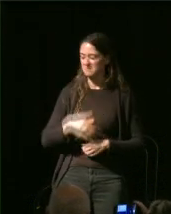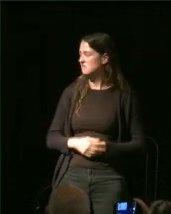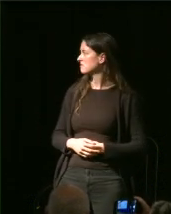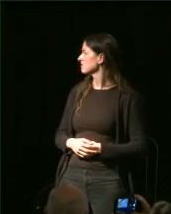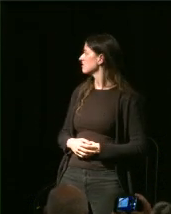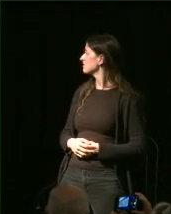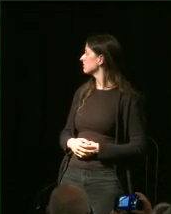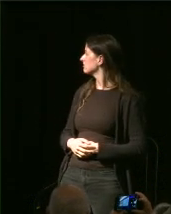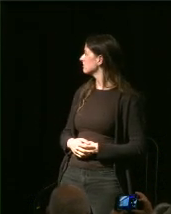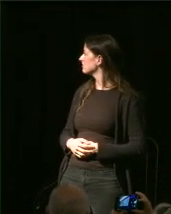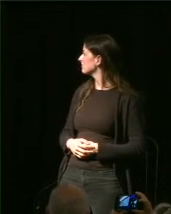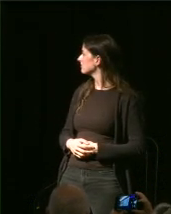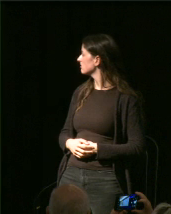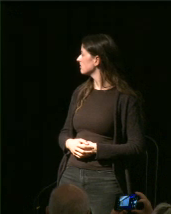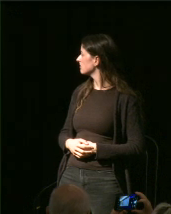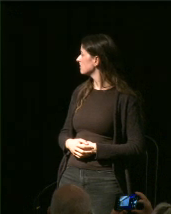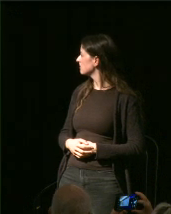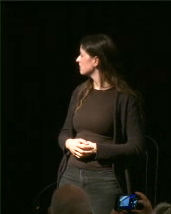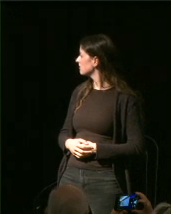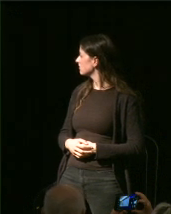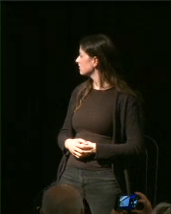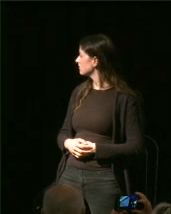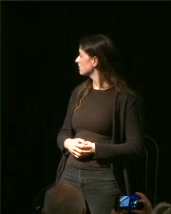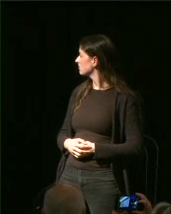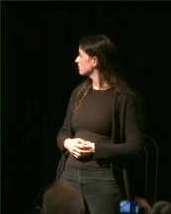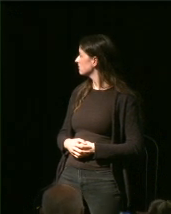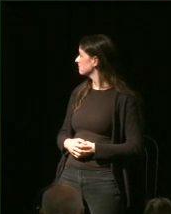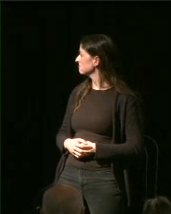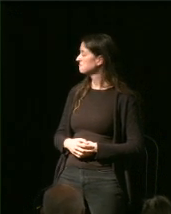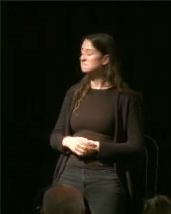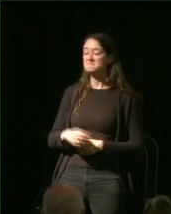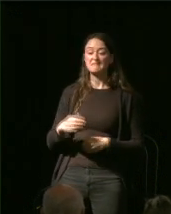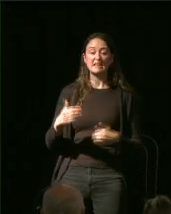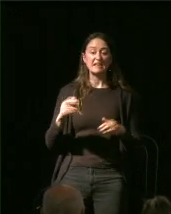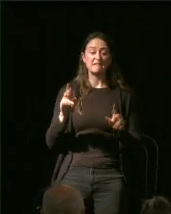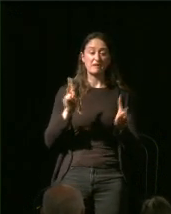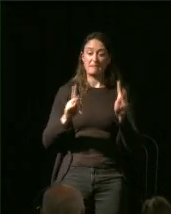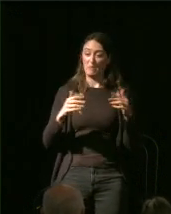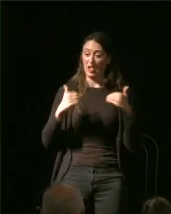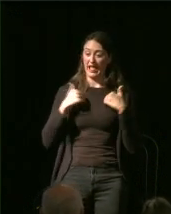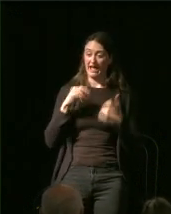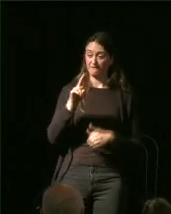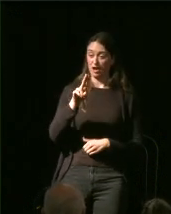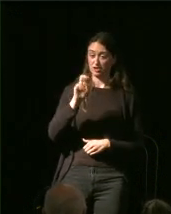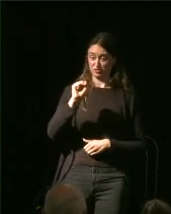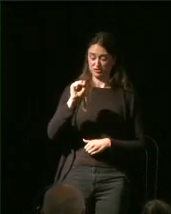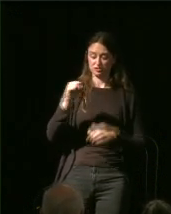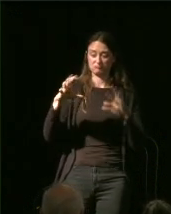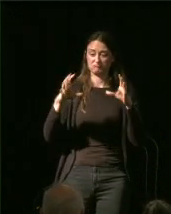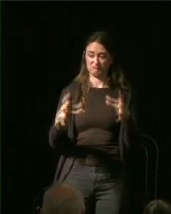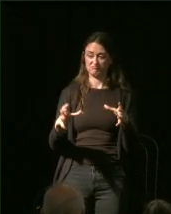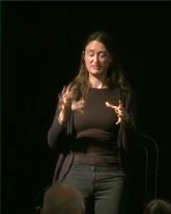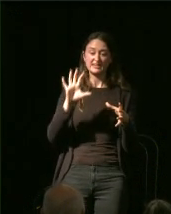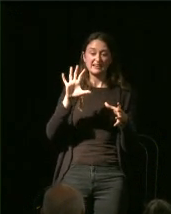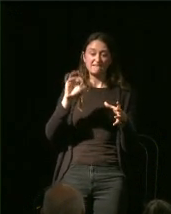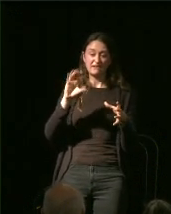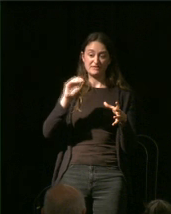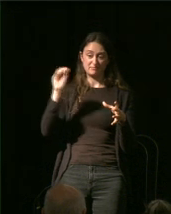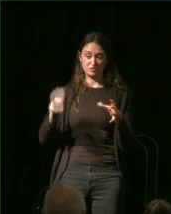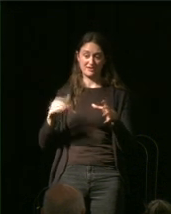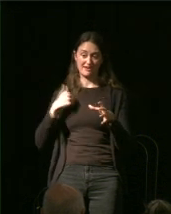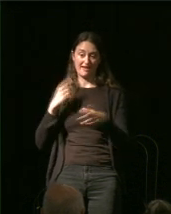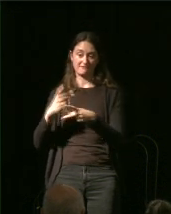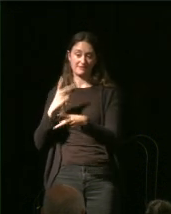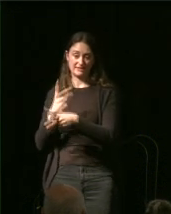Around 50% of patients with Usher syndrome have clinical type 2, around 44% with type 1, and